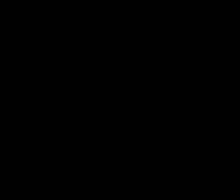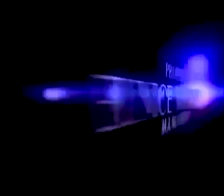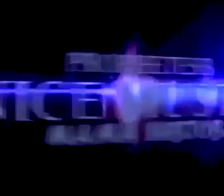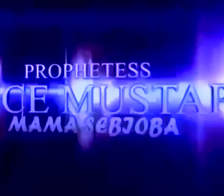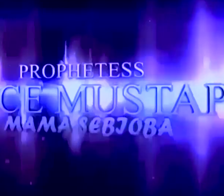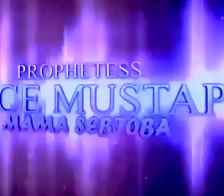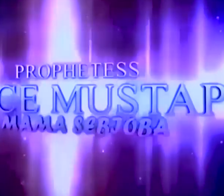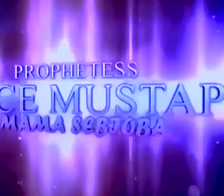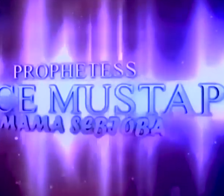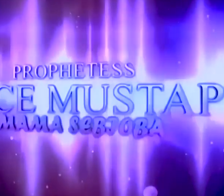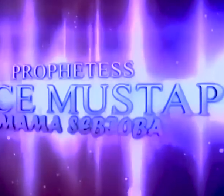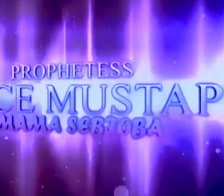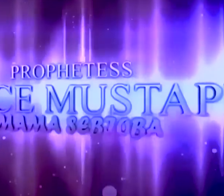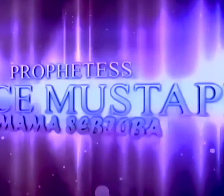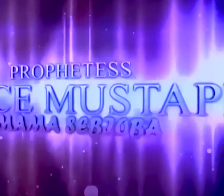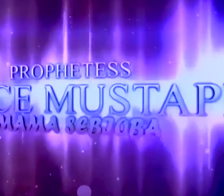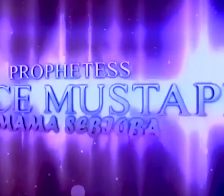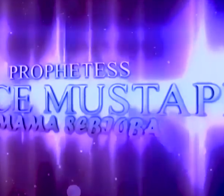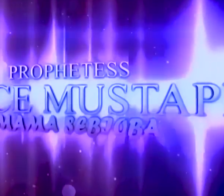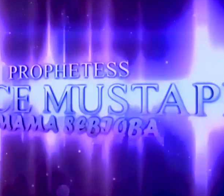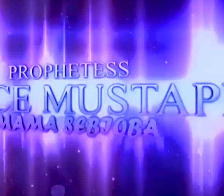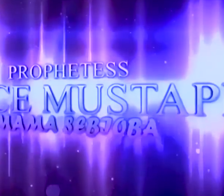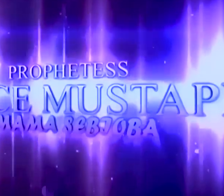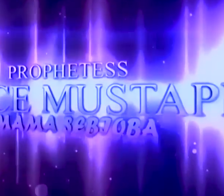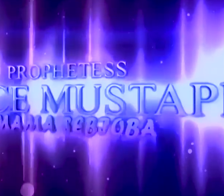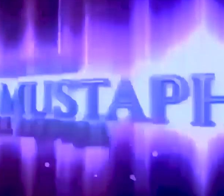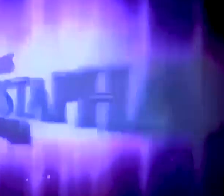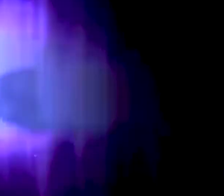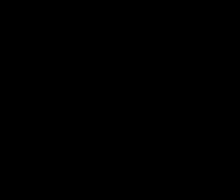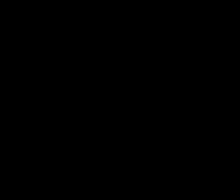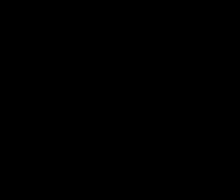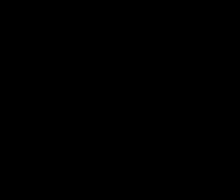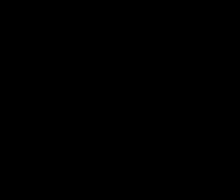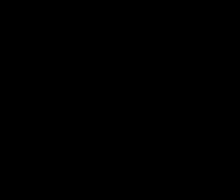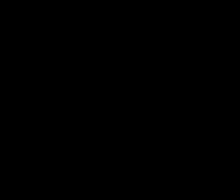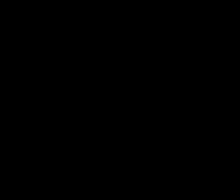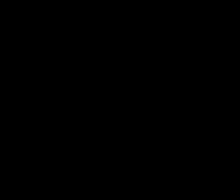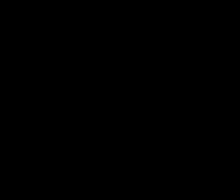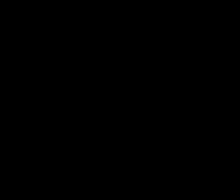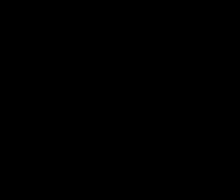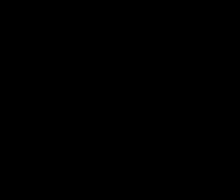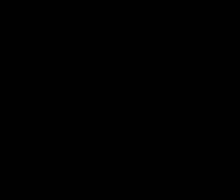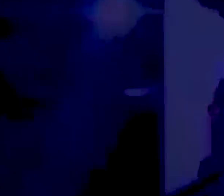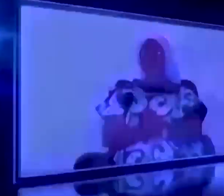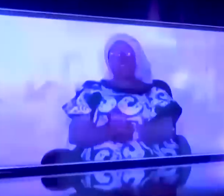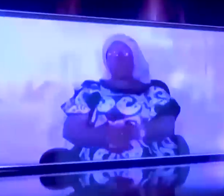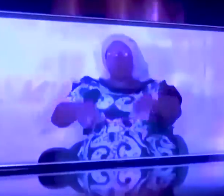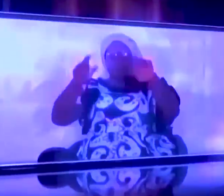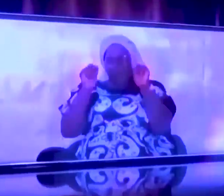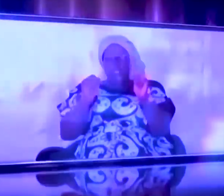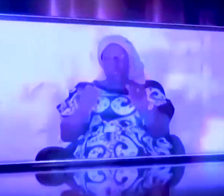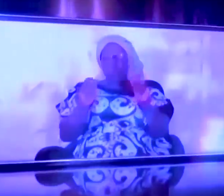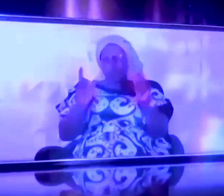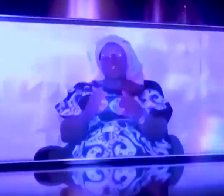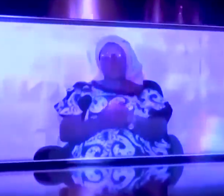aye re ni oruko Jesu lone ani lone loruko Jesu o ya pare amen padia